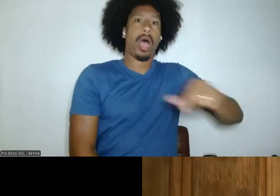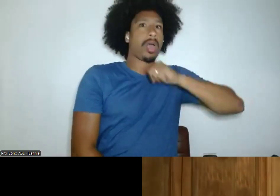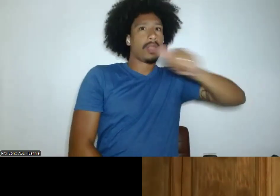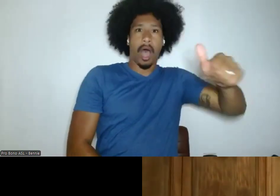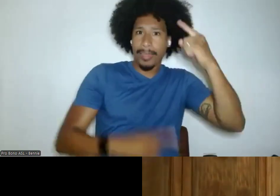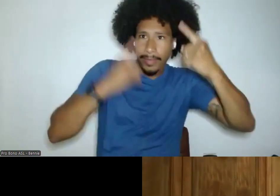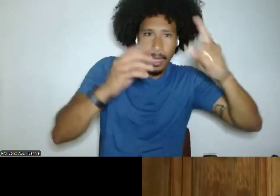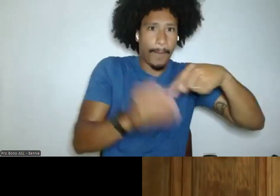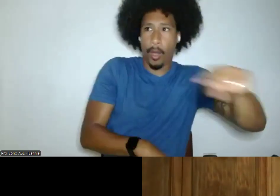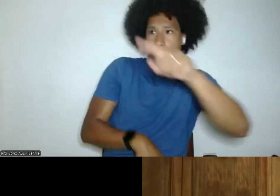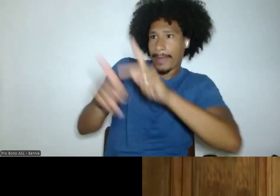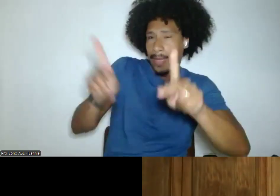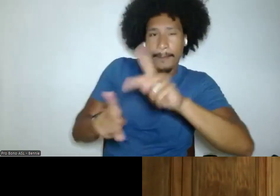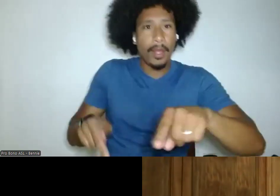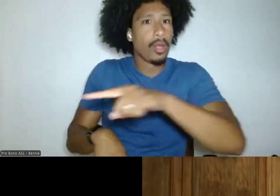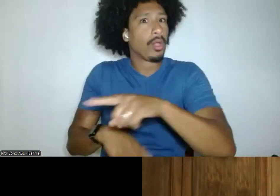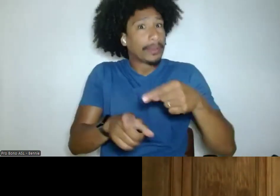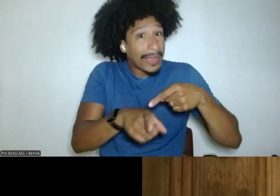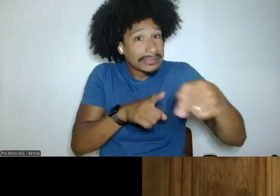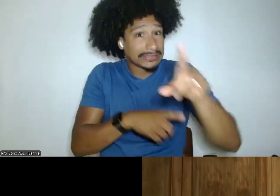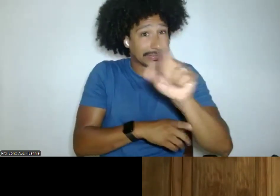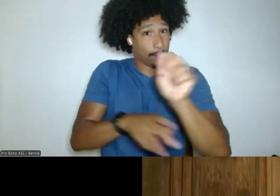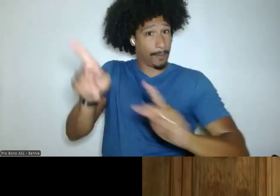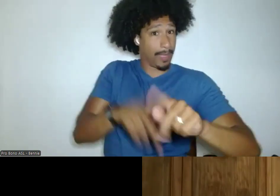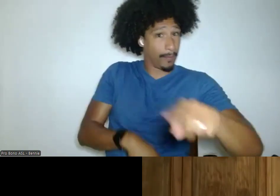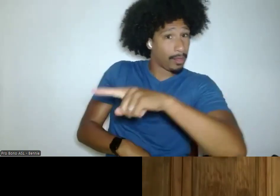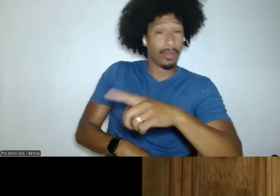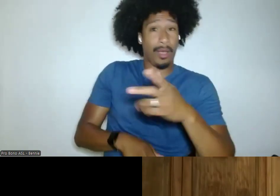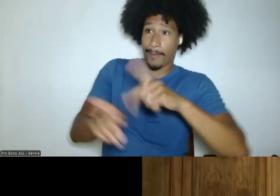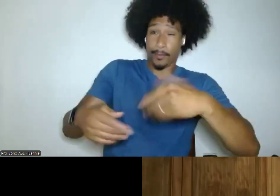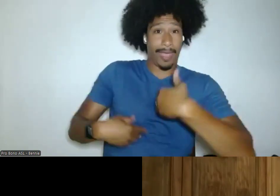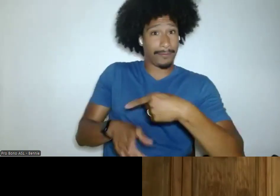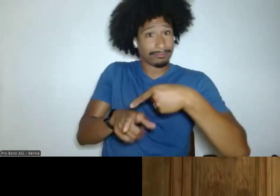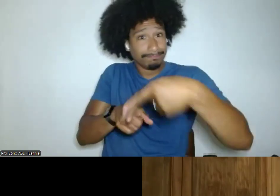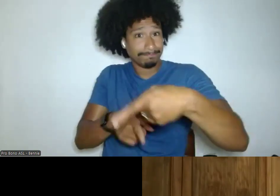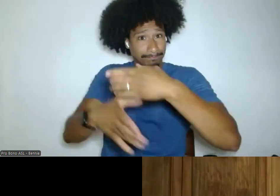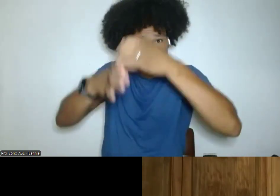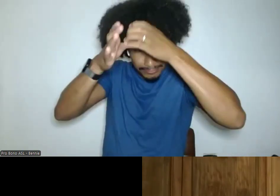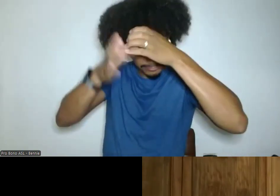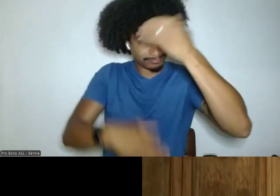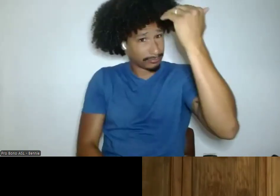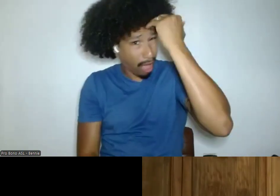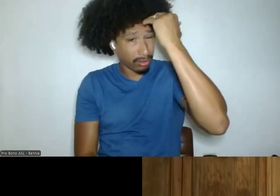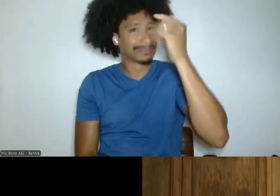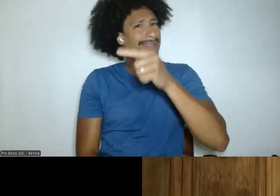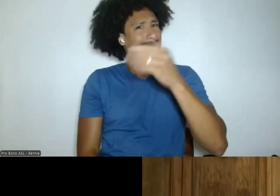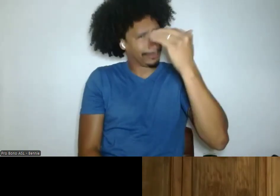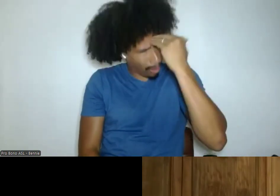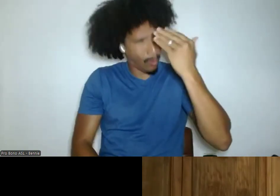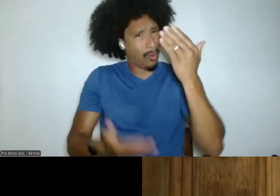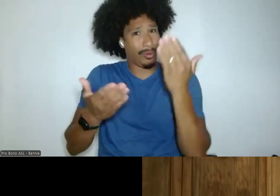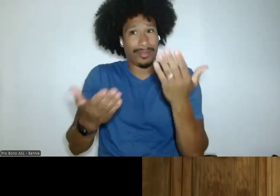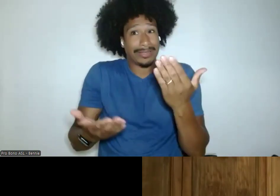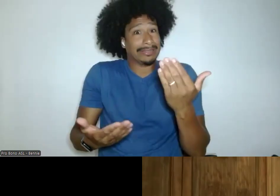spaces, especially disabled people, as people with expertise and people with knowledge who know things,